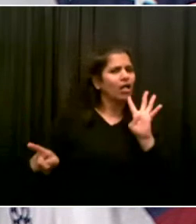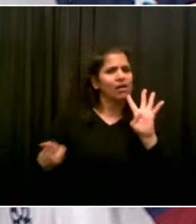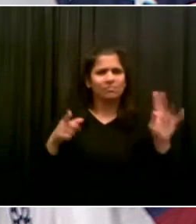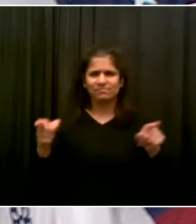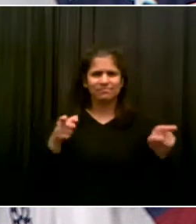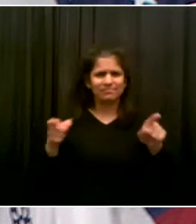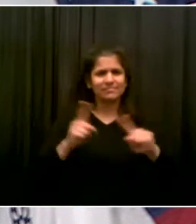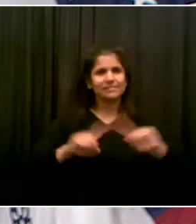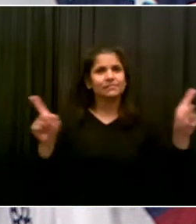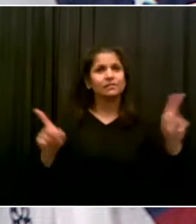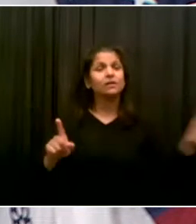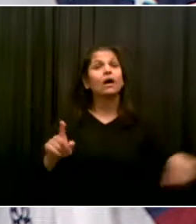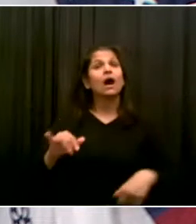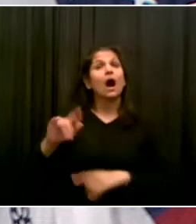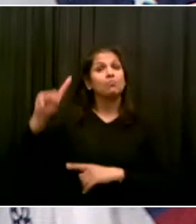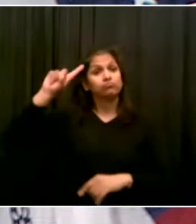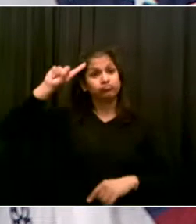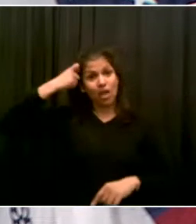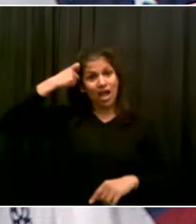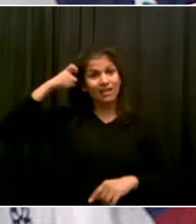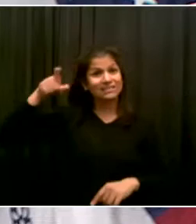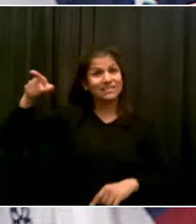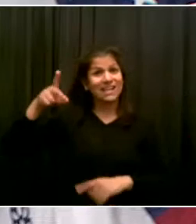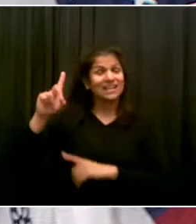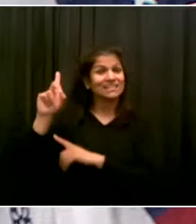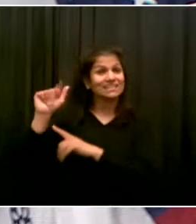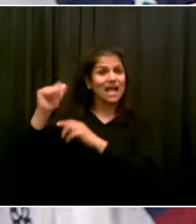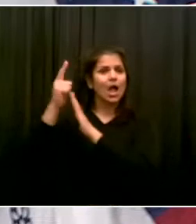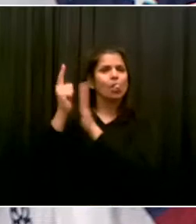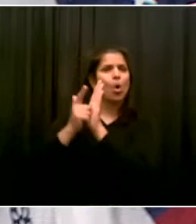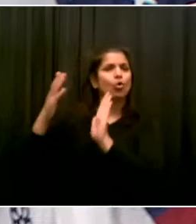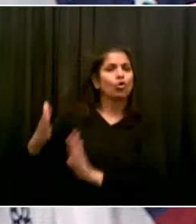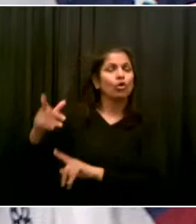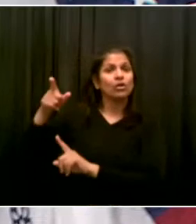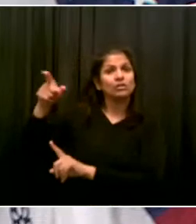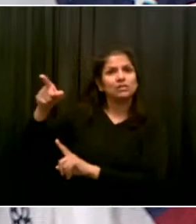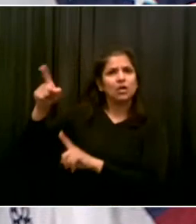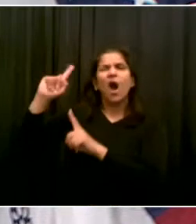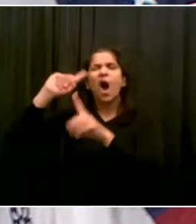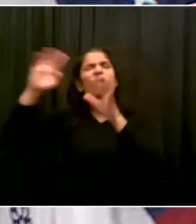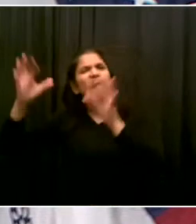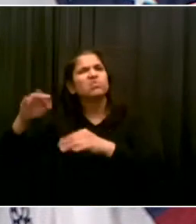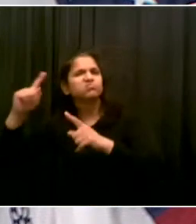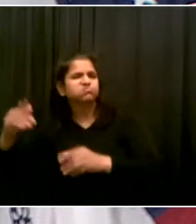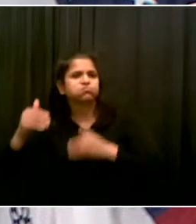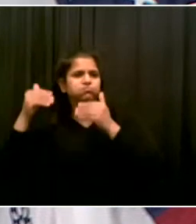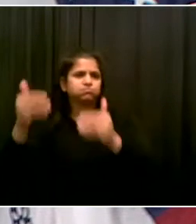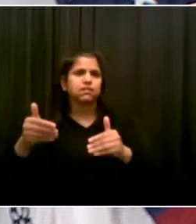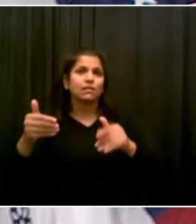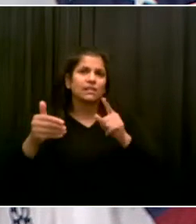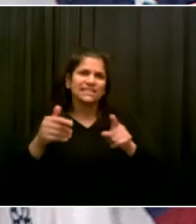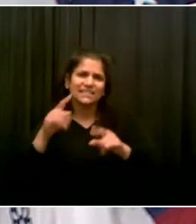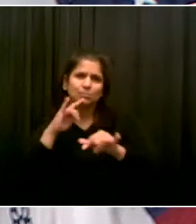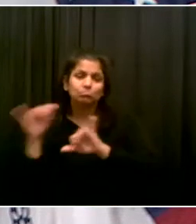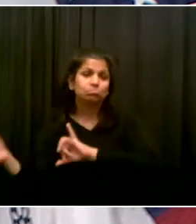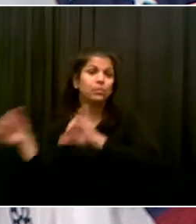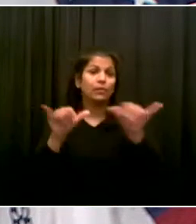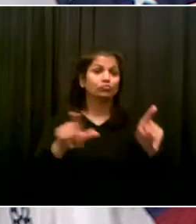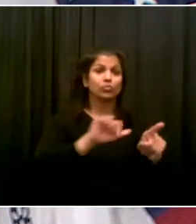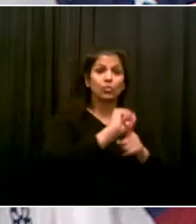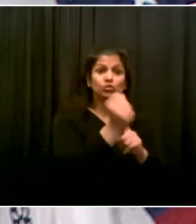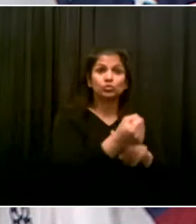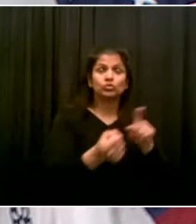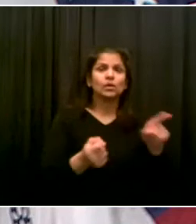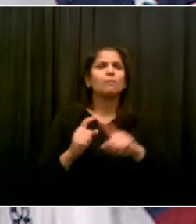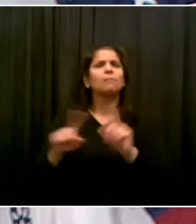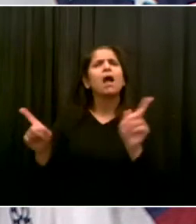Williams and Officer Brian Lokeen. So I feel like it's very similar situations. In which it was